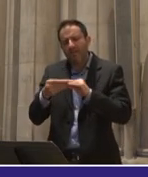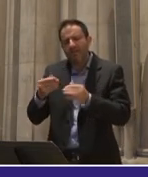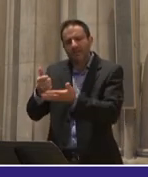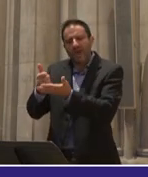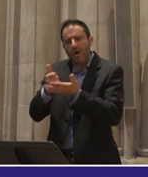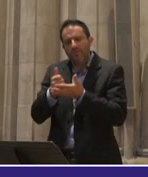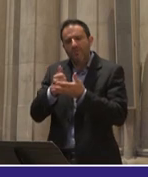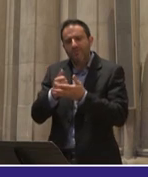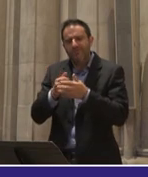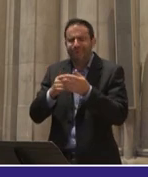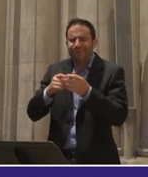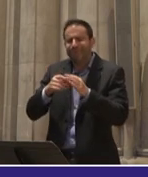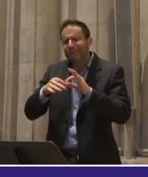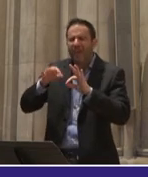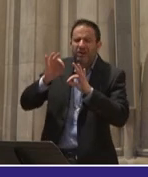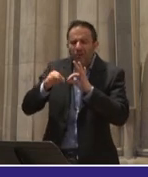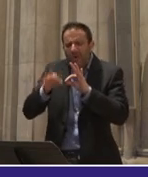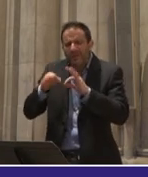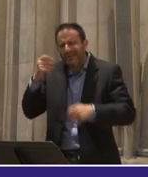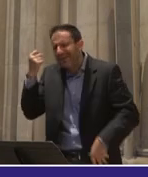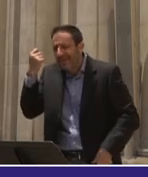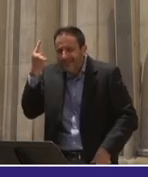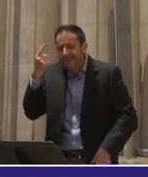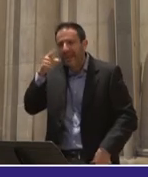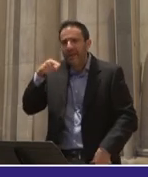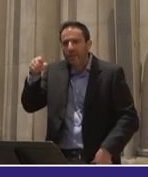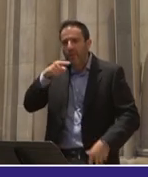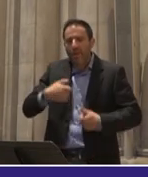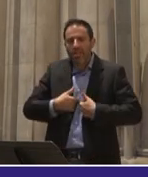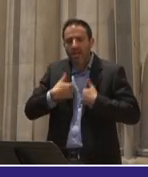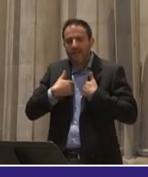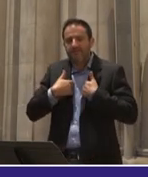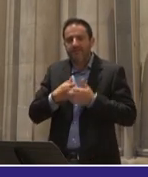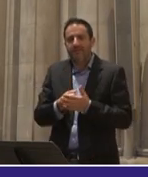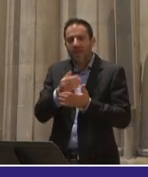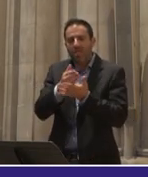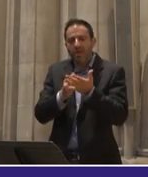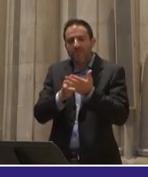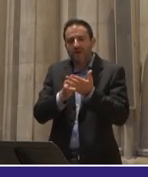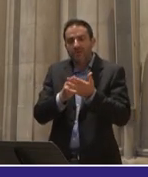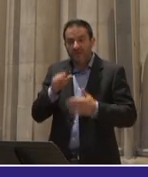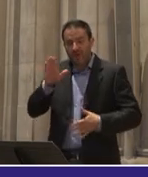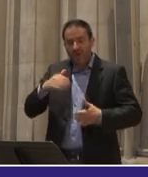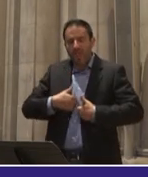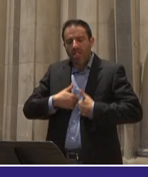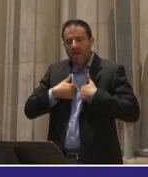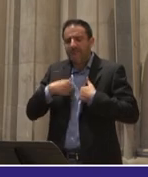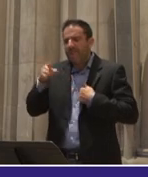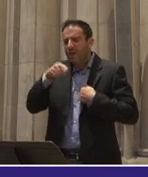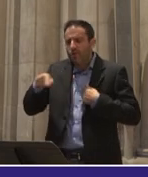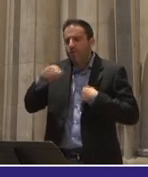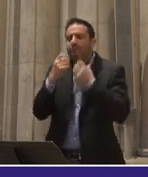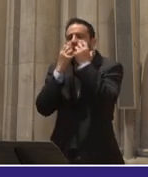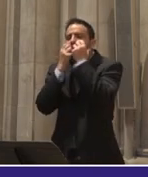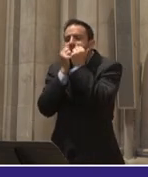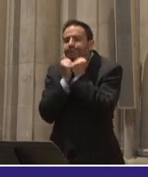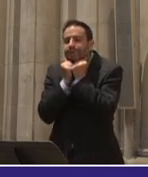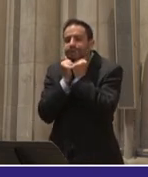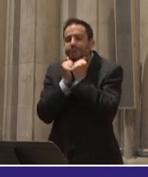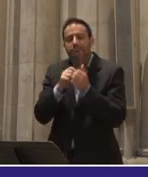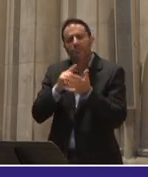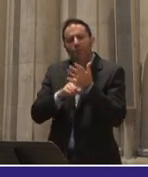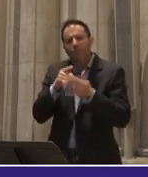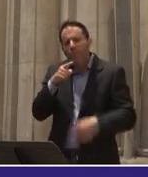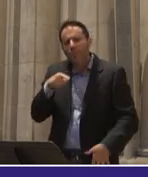life. And lastly, the aspects of your life that you cherish the most, what you